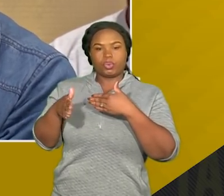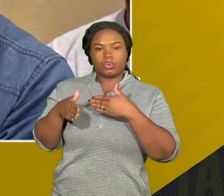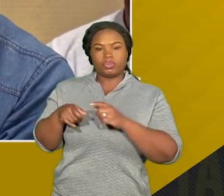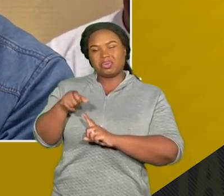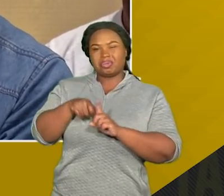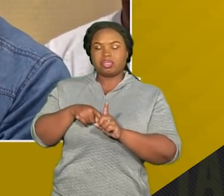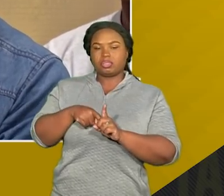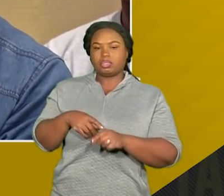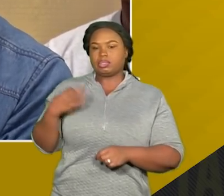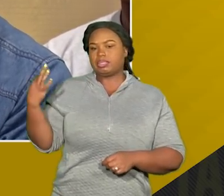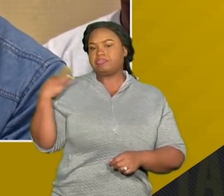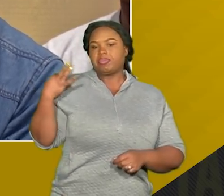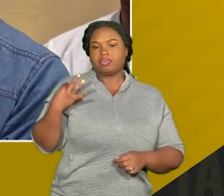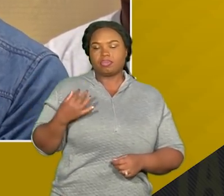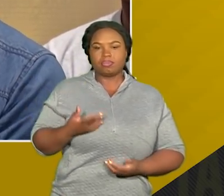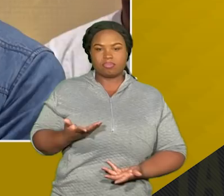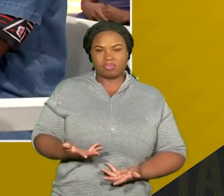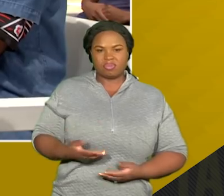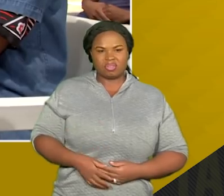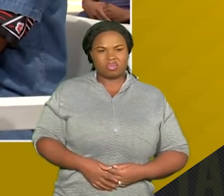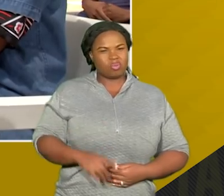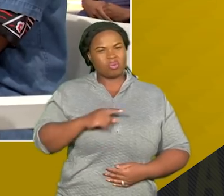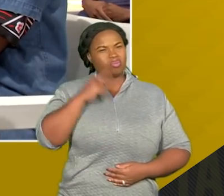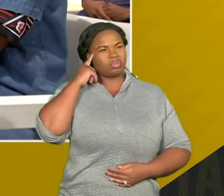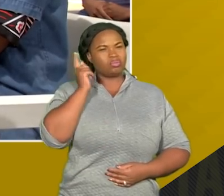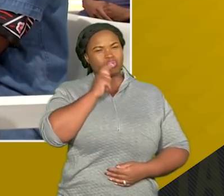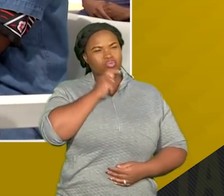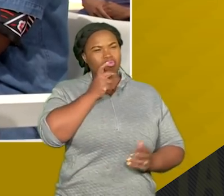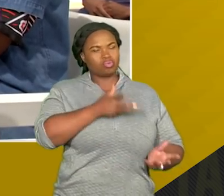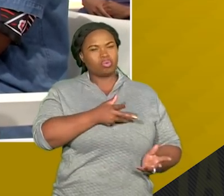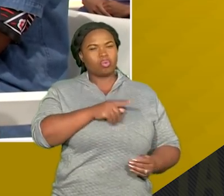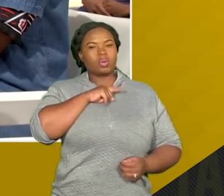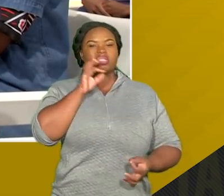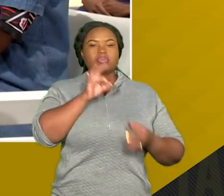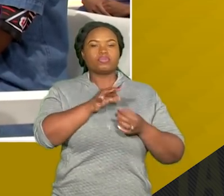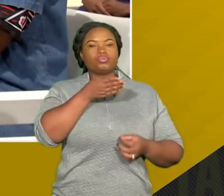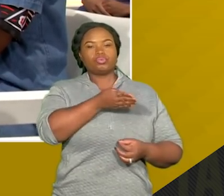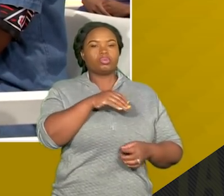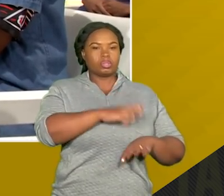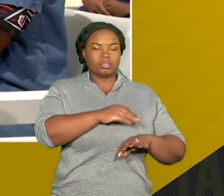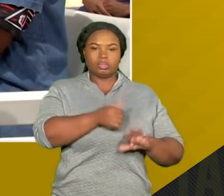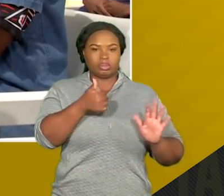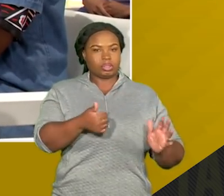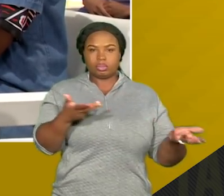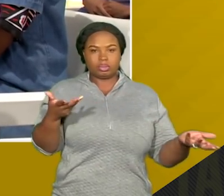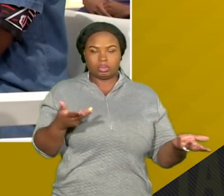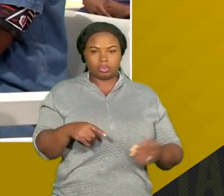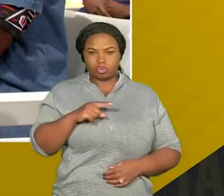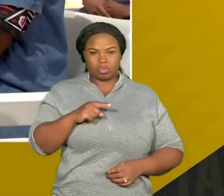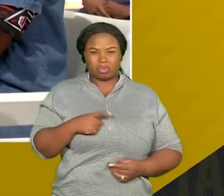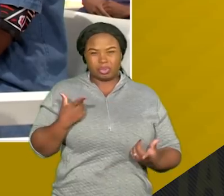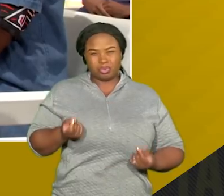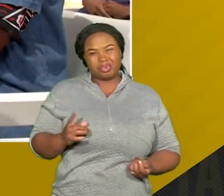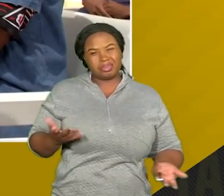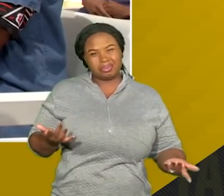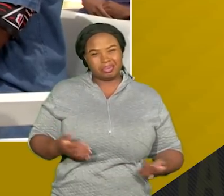or she got the opportunity to prick me at that time. So why unahan orkibuloi and why was it done specifically to you at 6 years old? I mean, what can you as a 6 year old